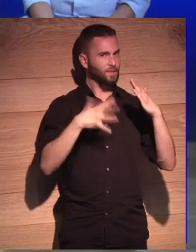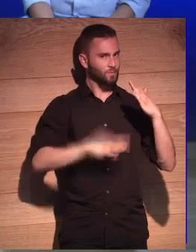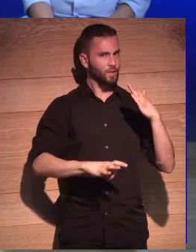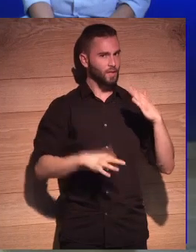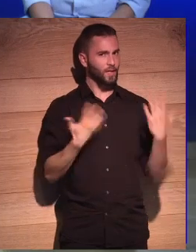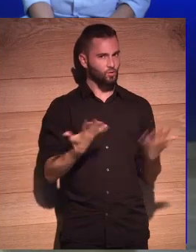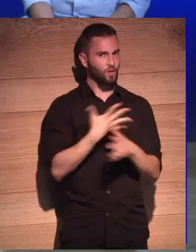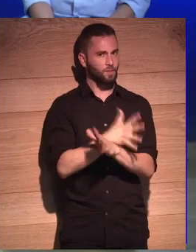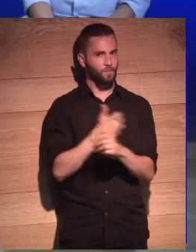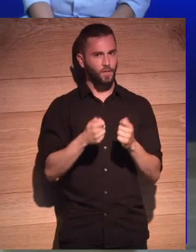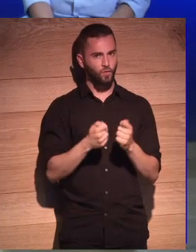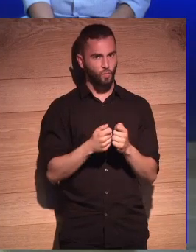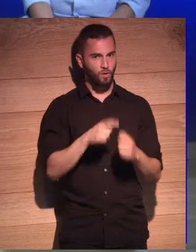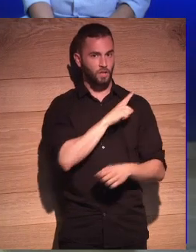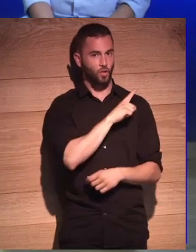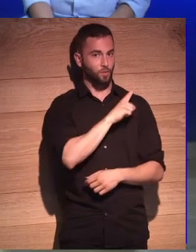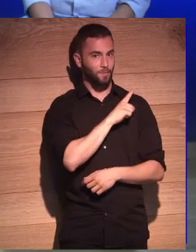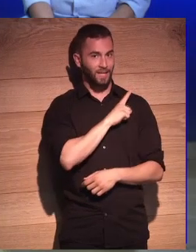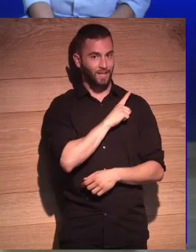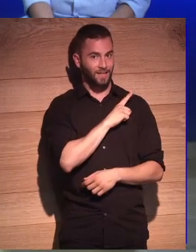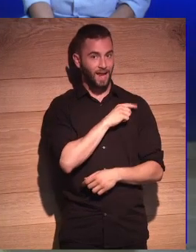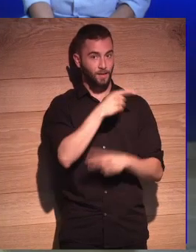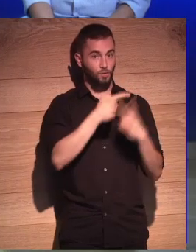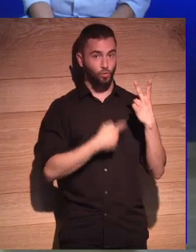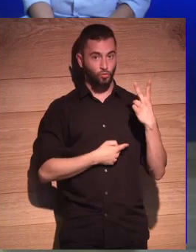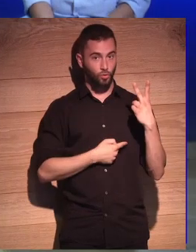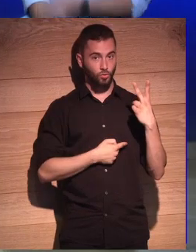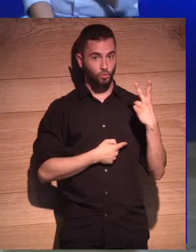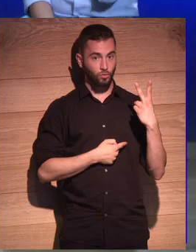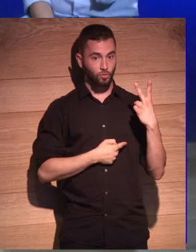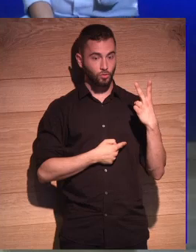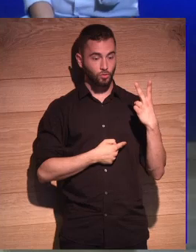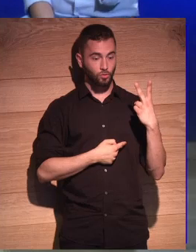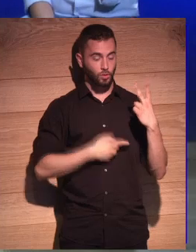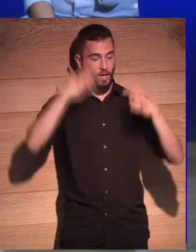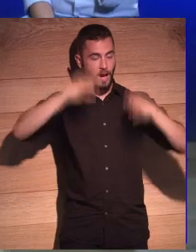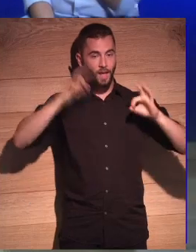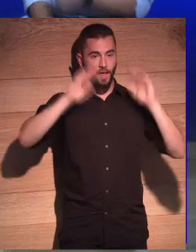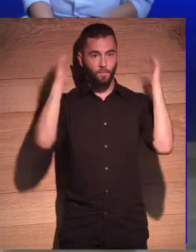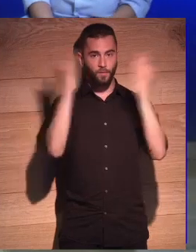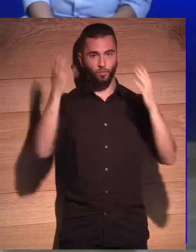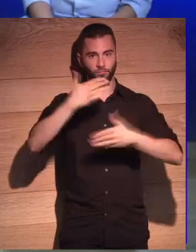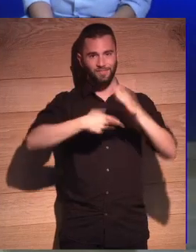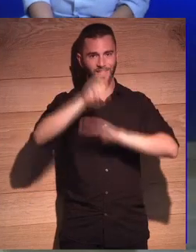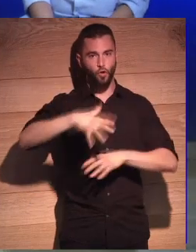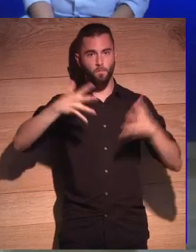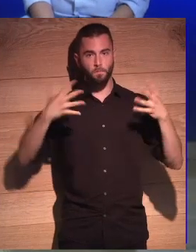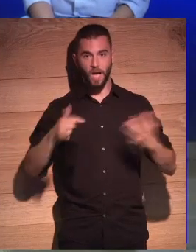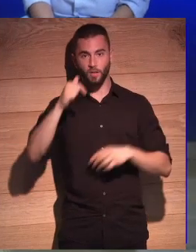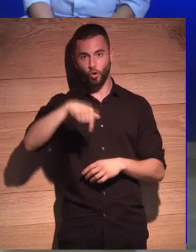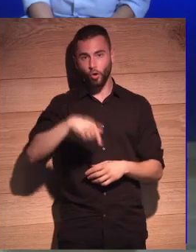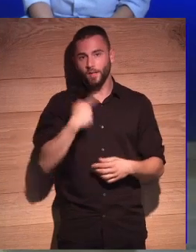Creed. And I think that video games and the military are the sectors that have developed